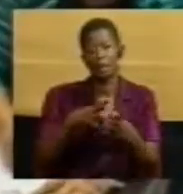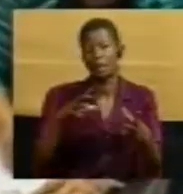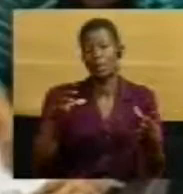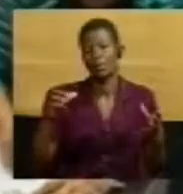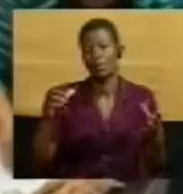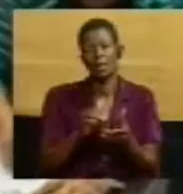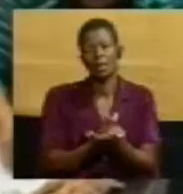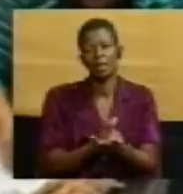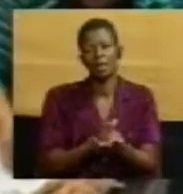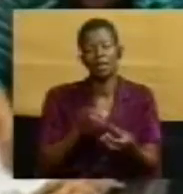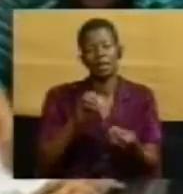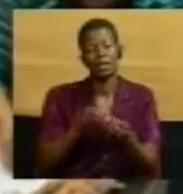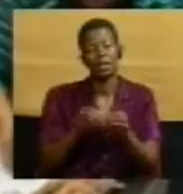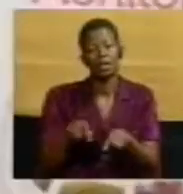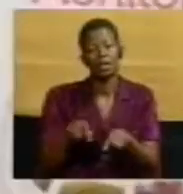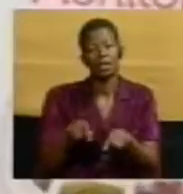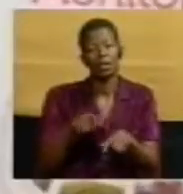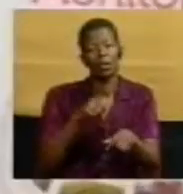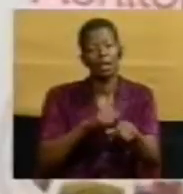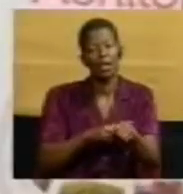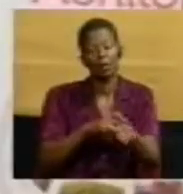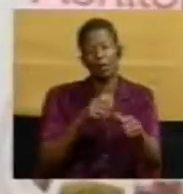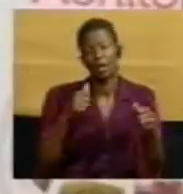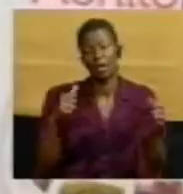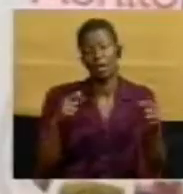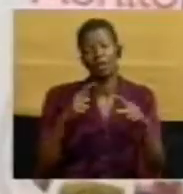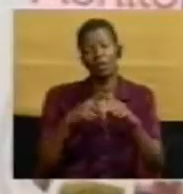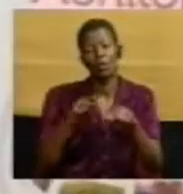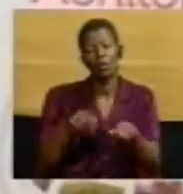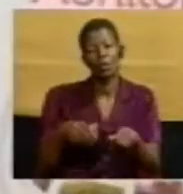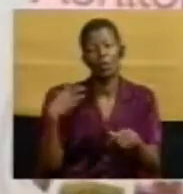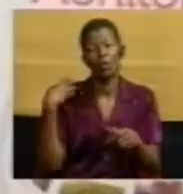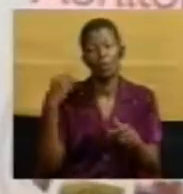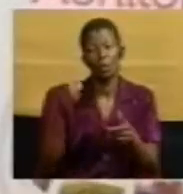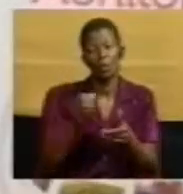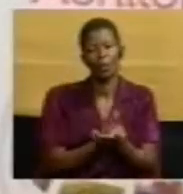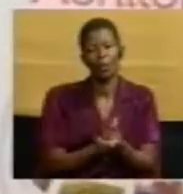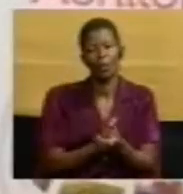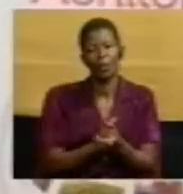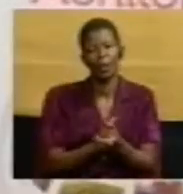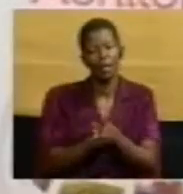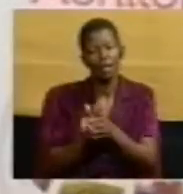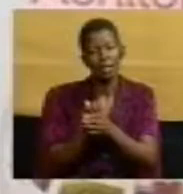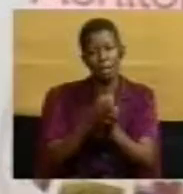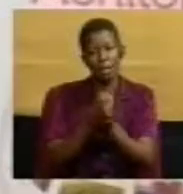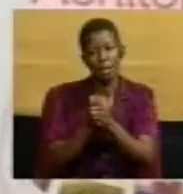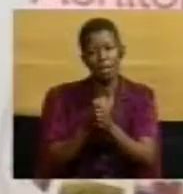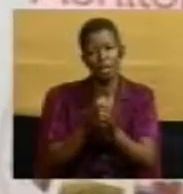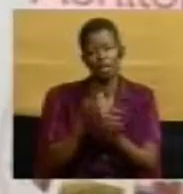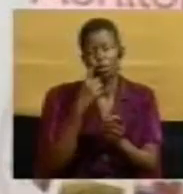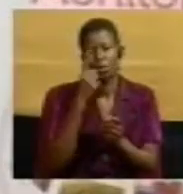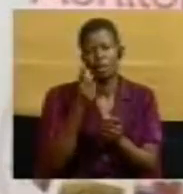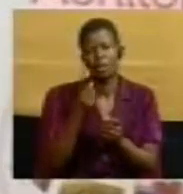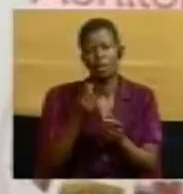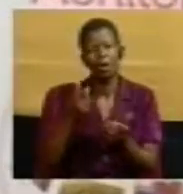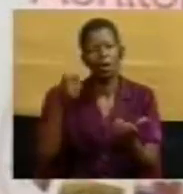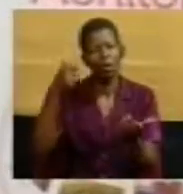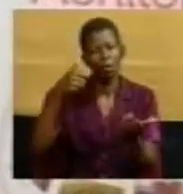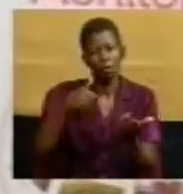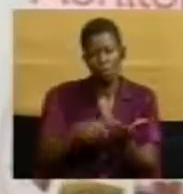time, but government now, I think, has put in place measures to make sure that domestic borrowing